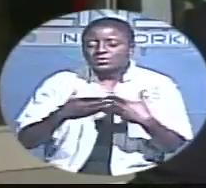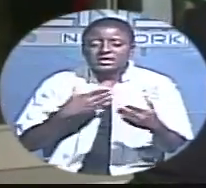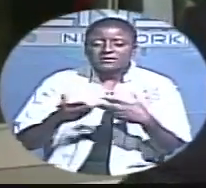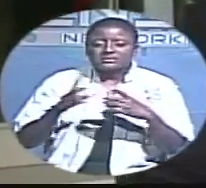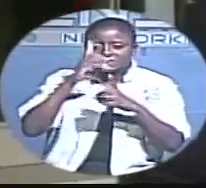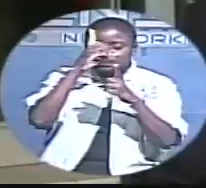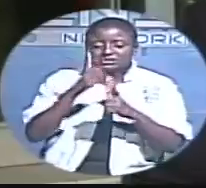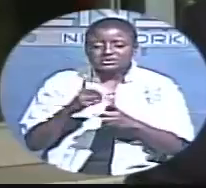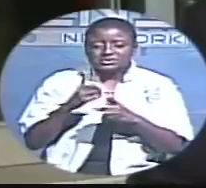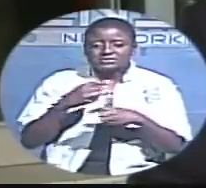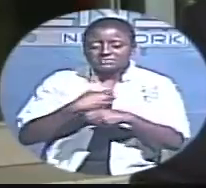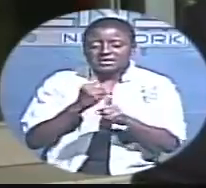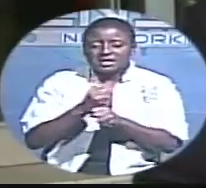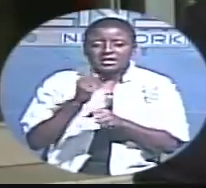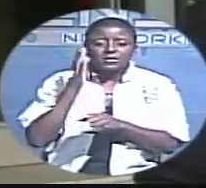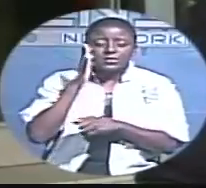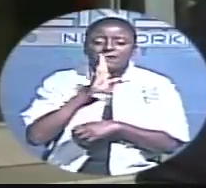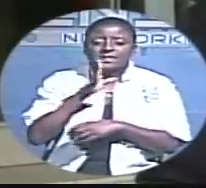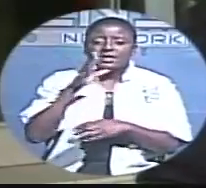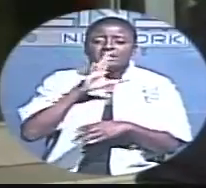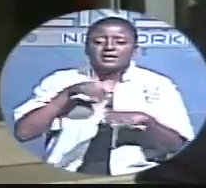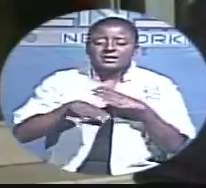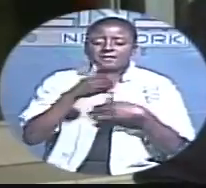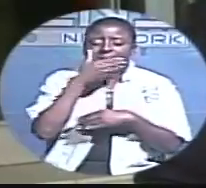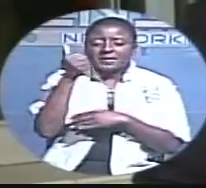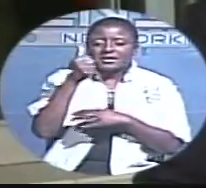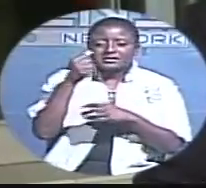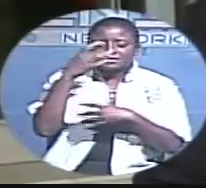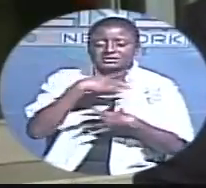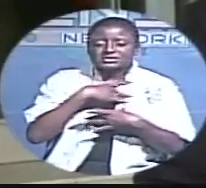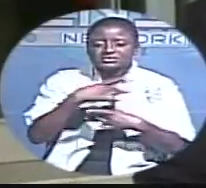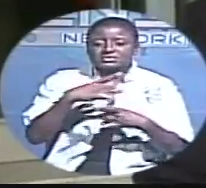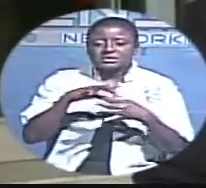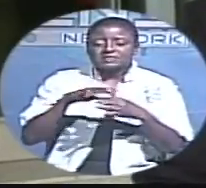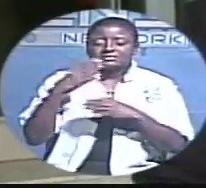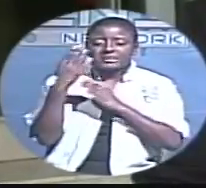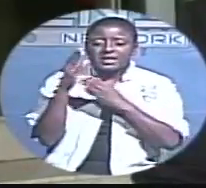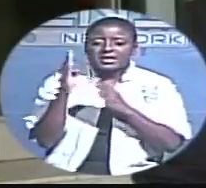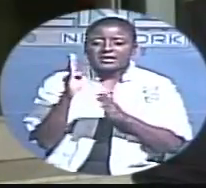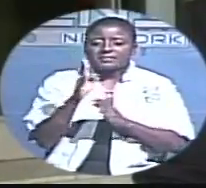will be made in the best interest of the Bahamian people. Clint Watson, ZNS News.